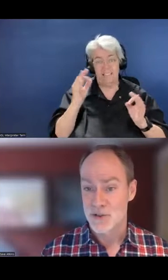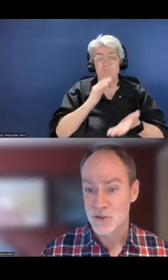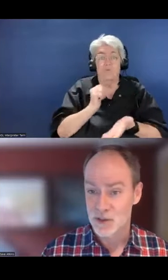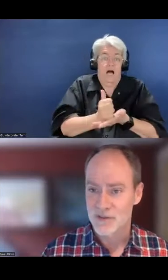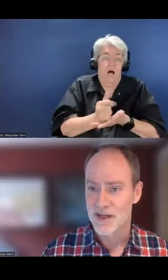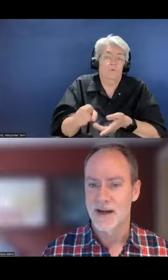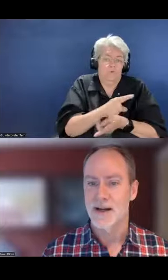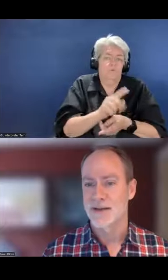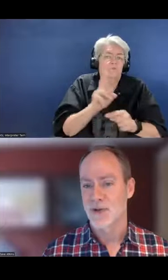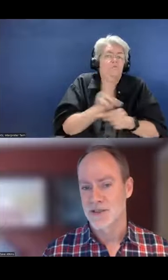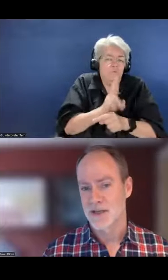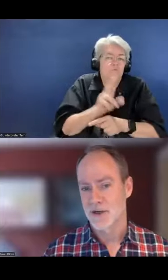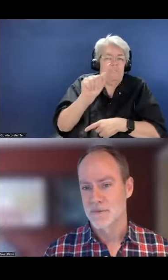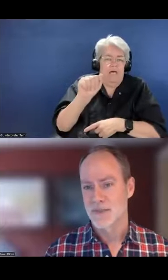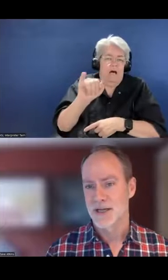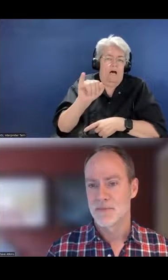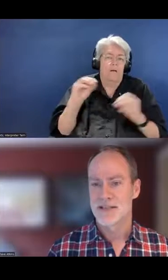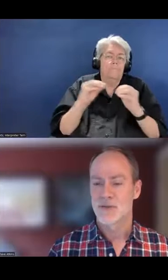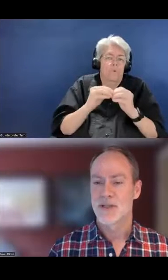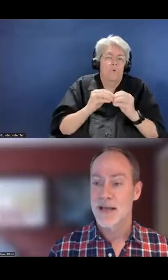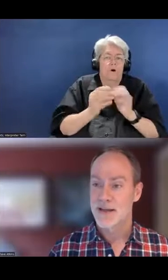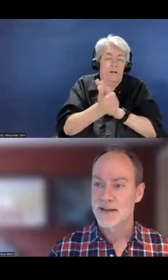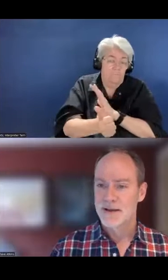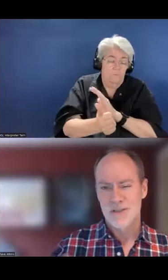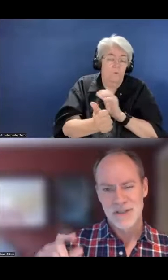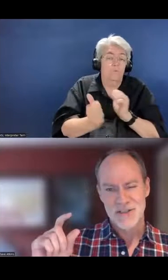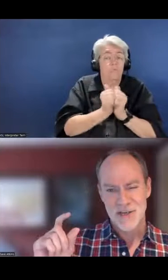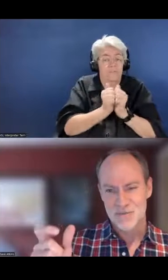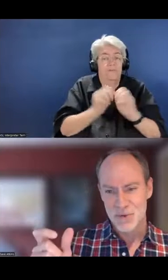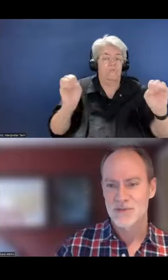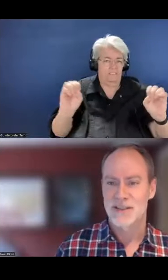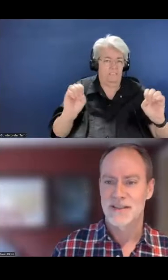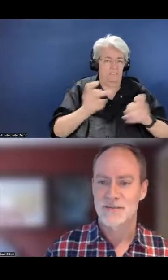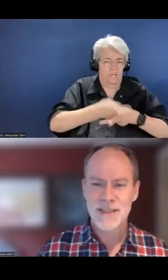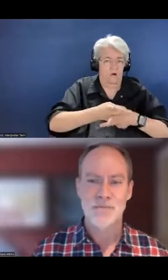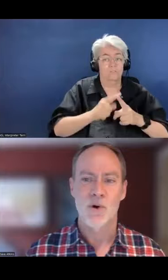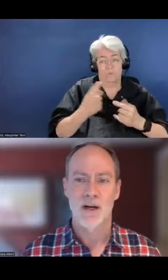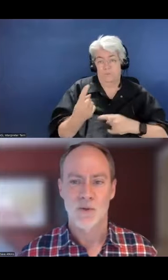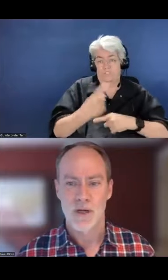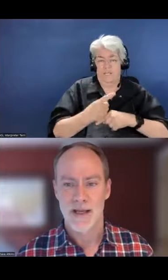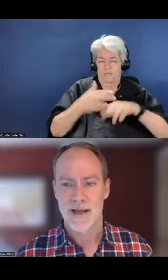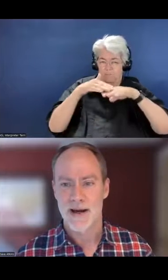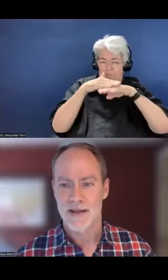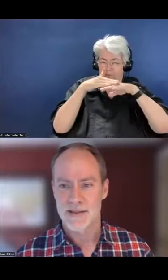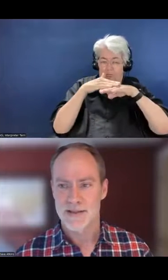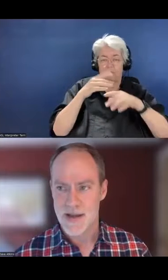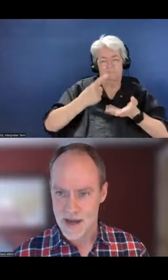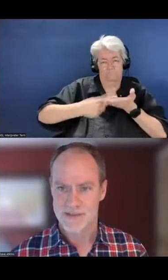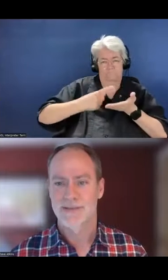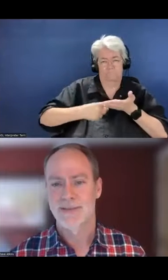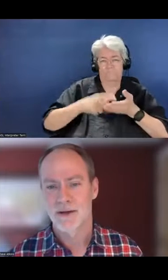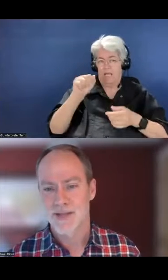better consumer of AI in crisis care. And so today, I'm going to just touch briefly, really more on what AI